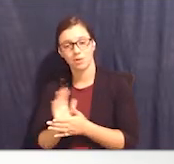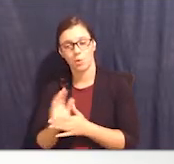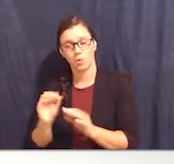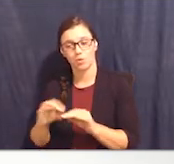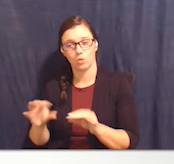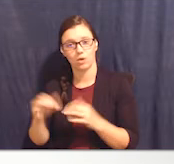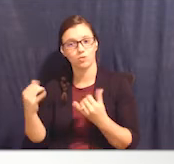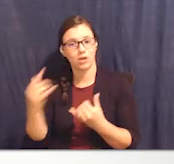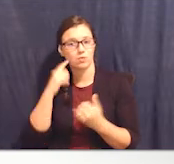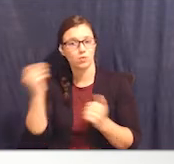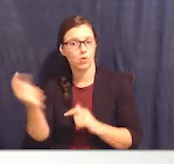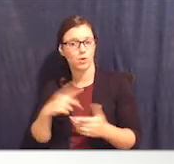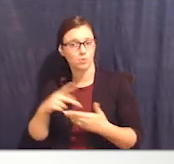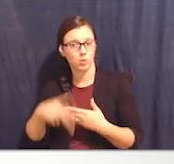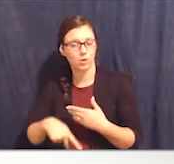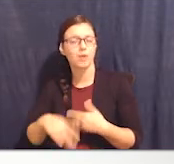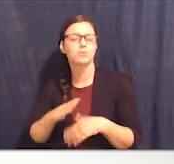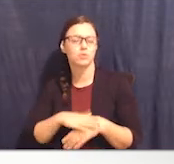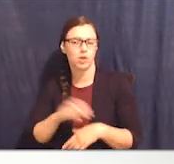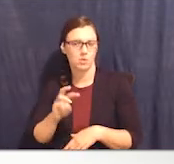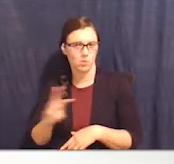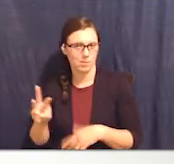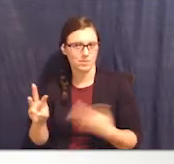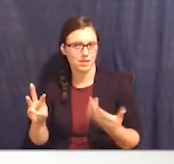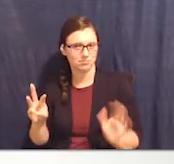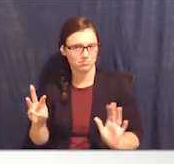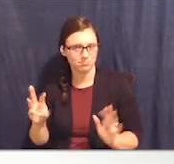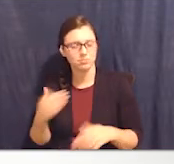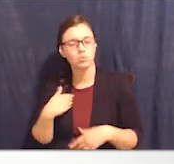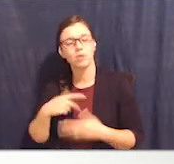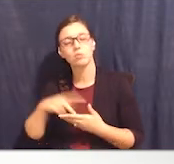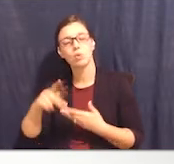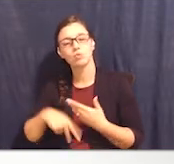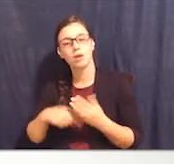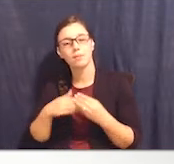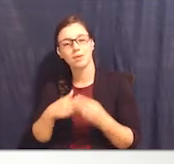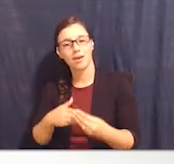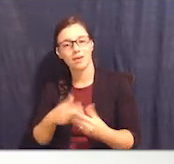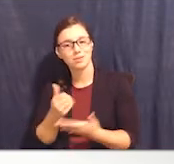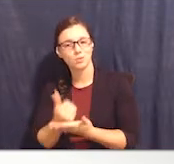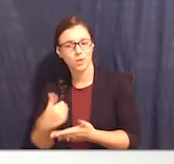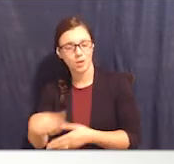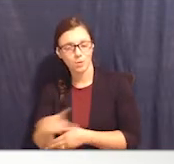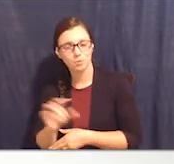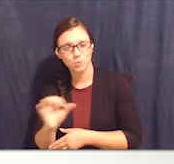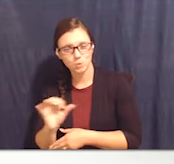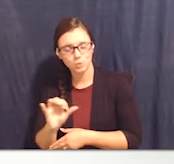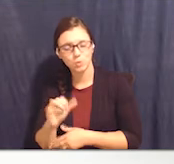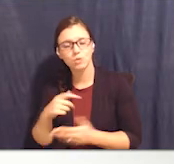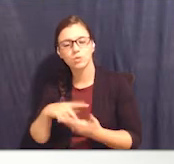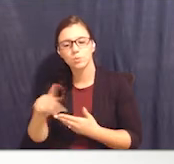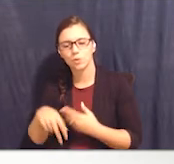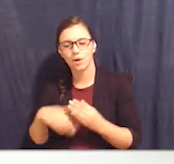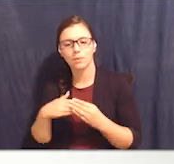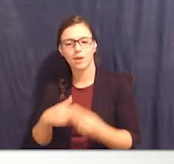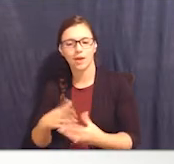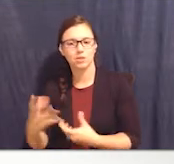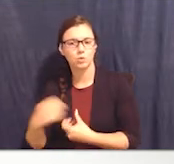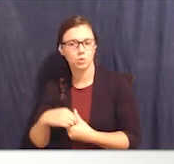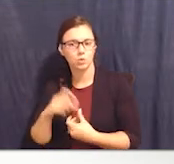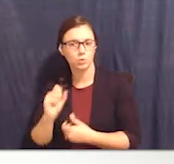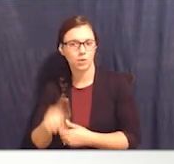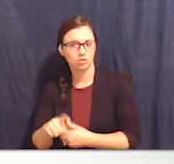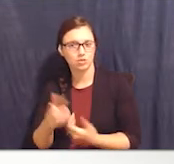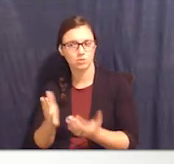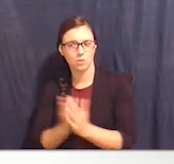We're hoping by the end of August. We're just having a few little technical things getting it together on the website with